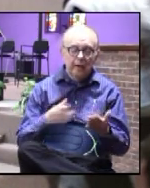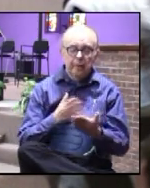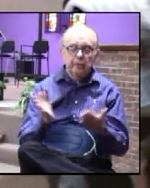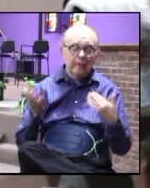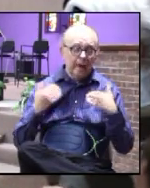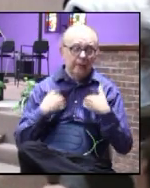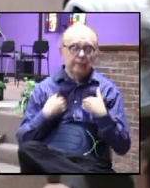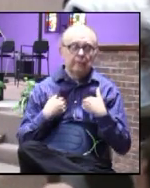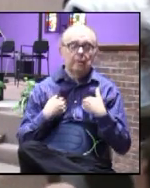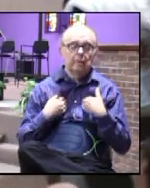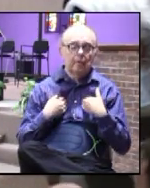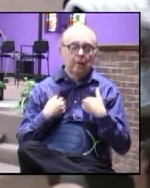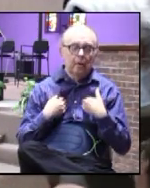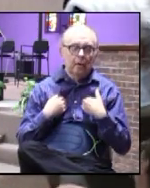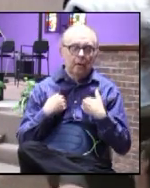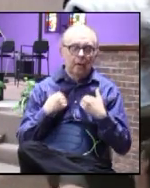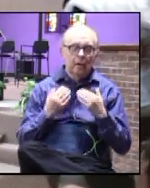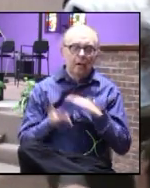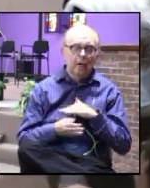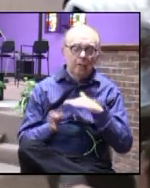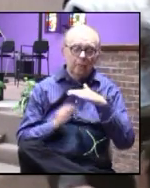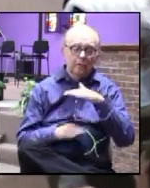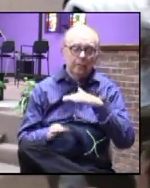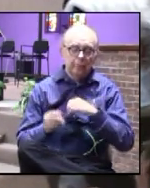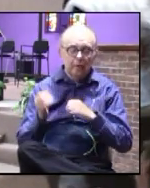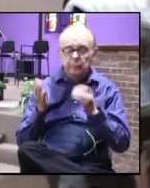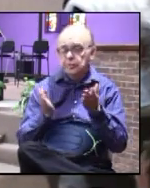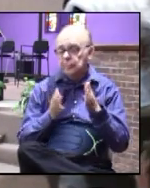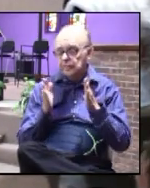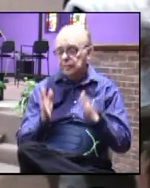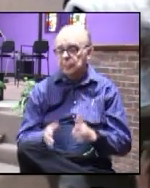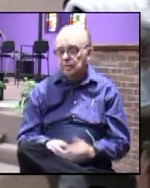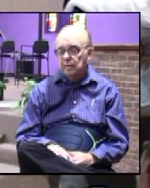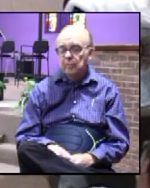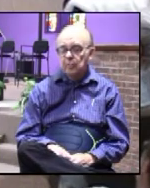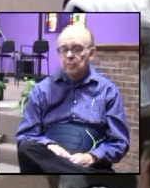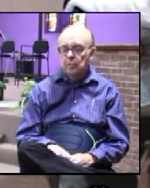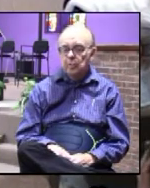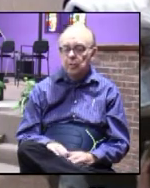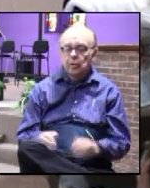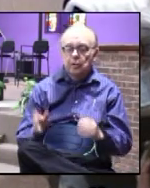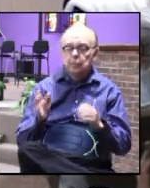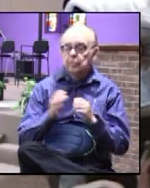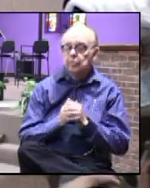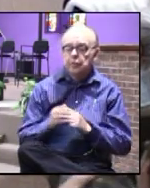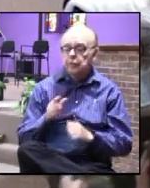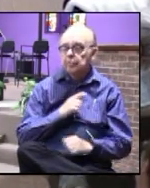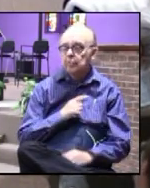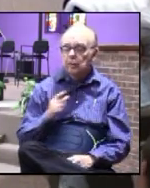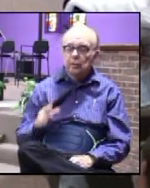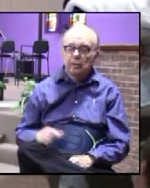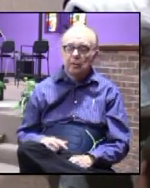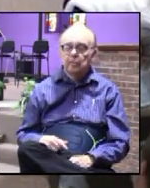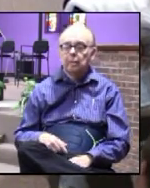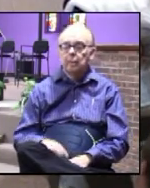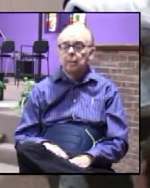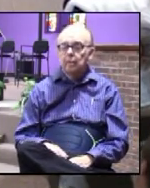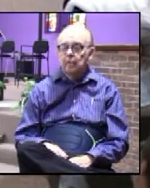got to become the lowest of servants to worship the Lord?